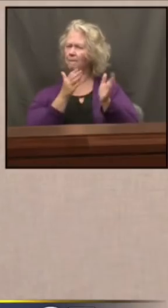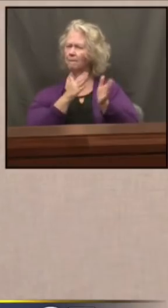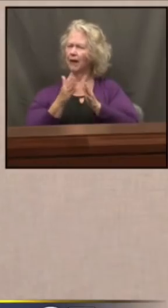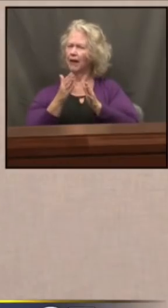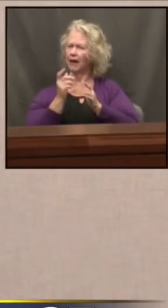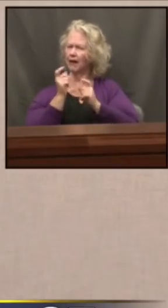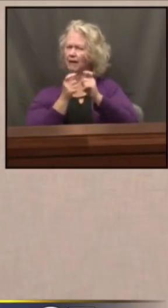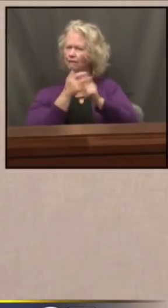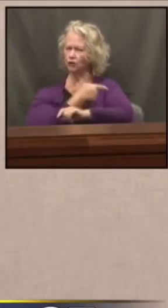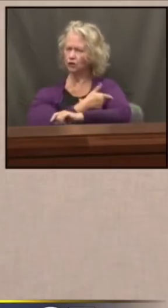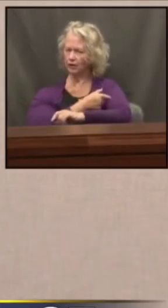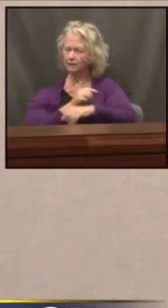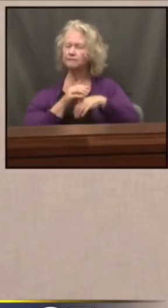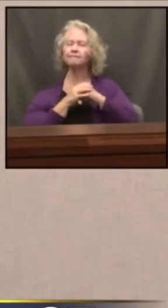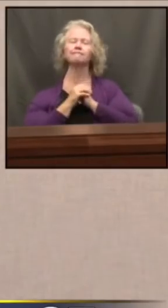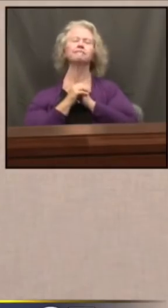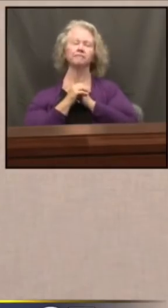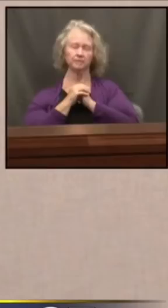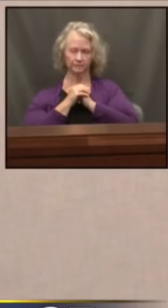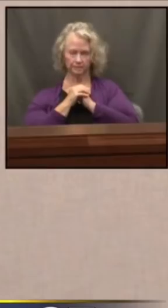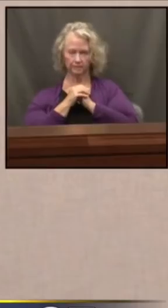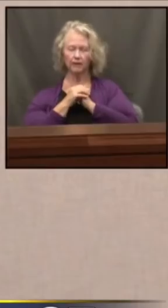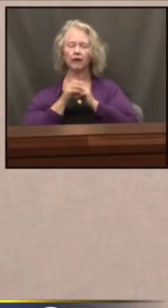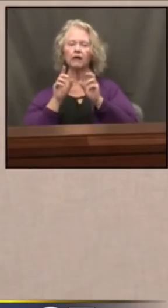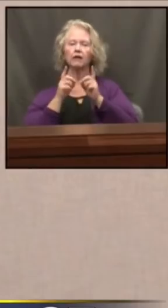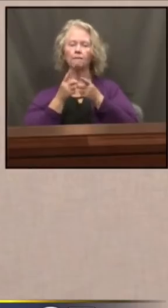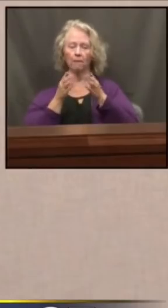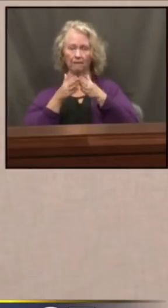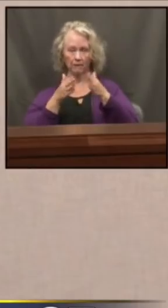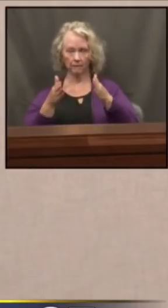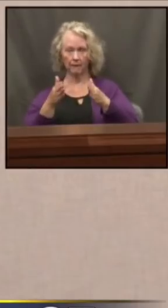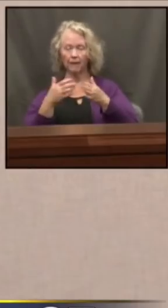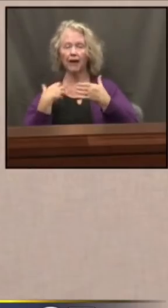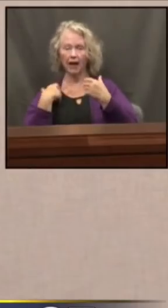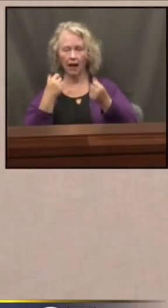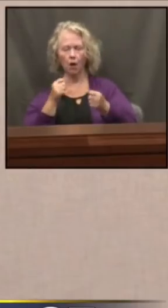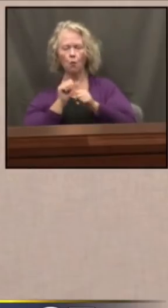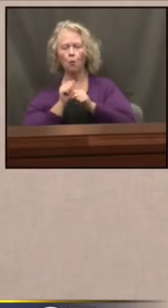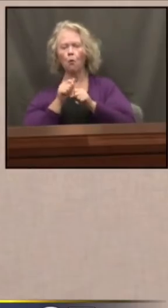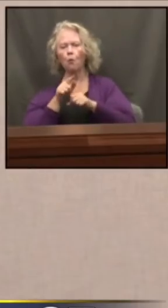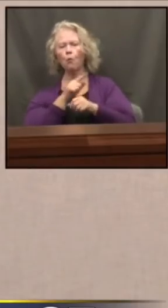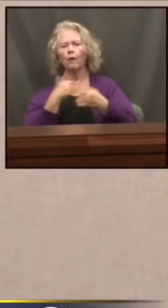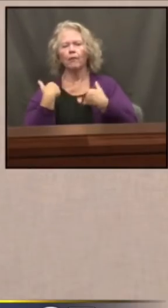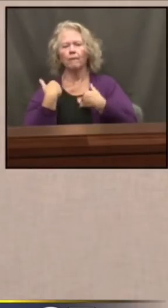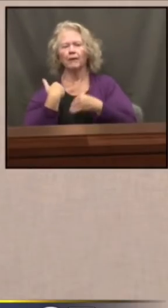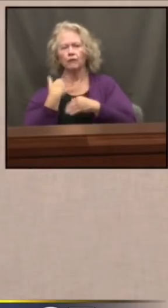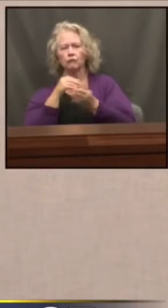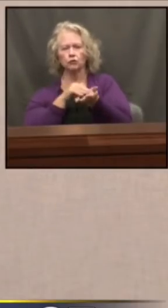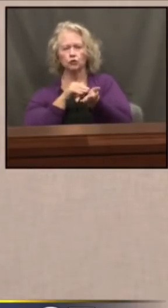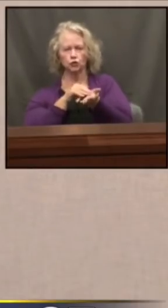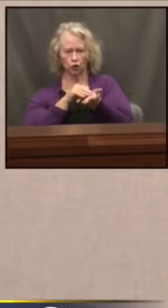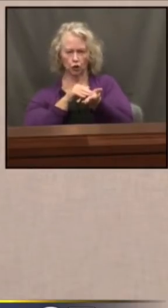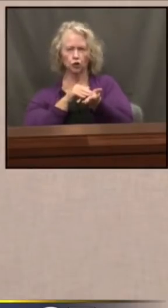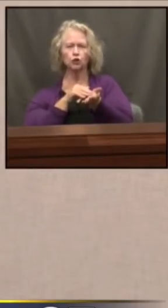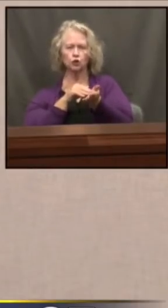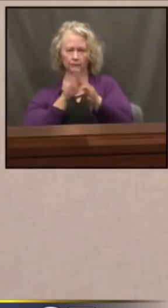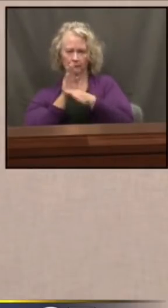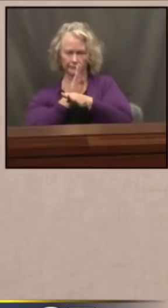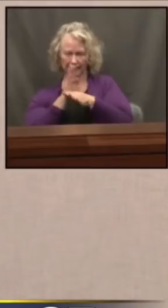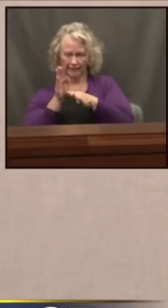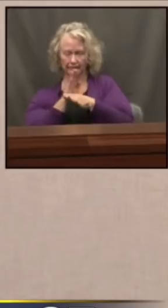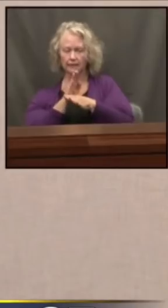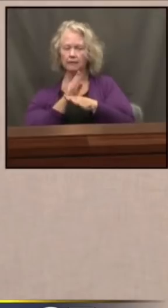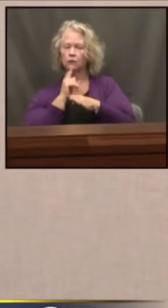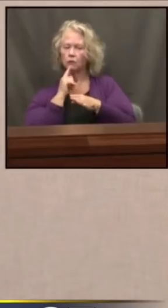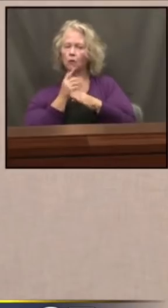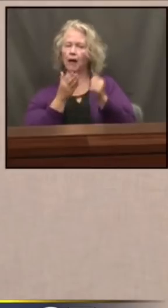Yeah, so our Department of Public Health has been working extensively with pediatrician practices to help and get them